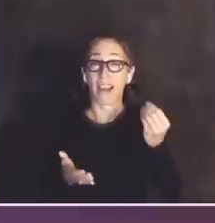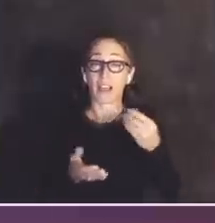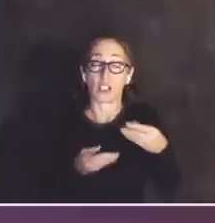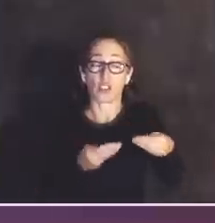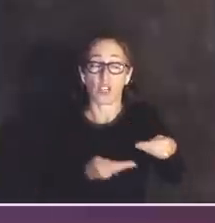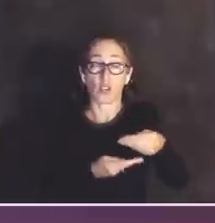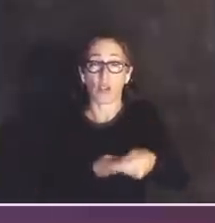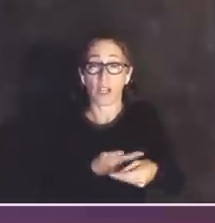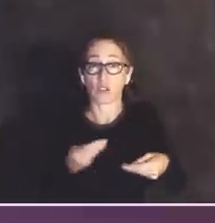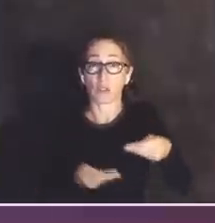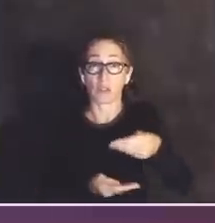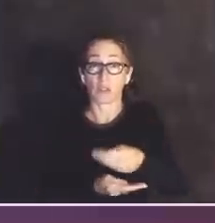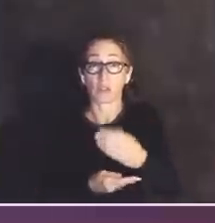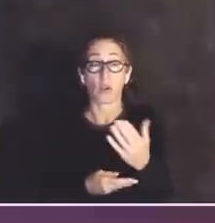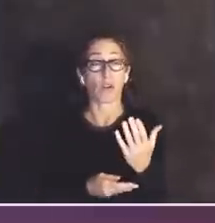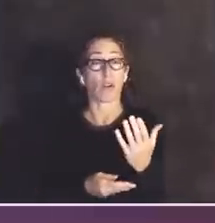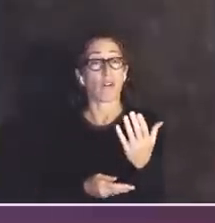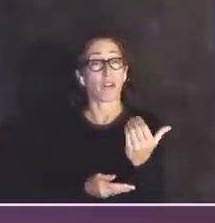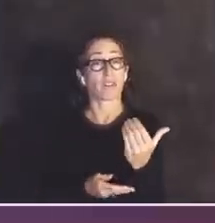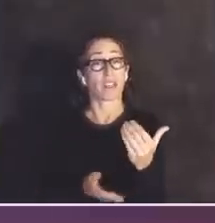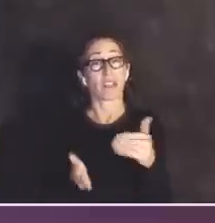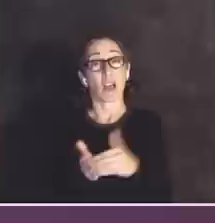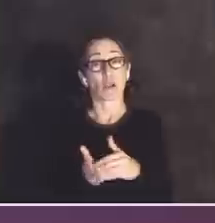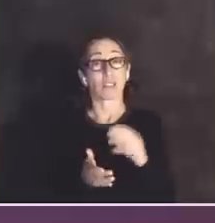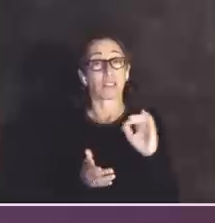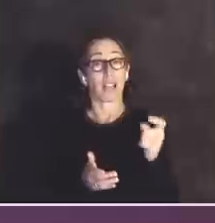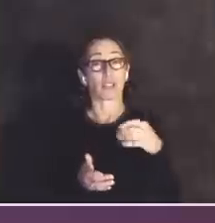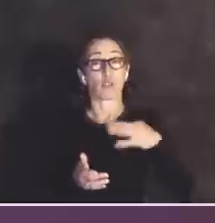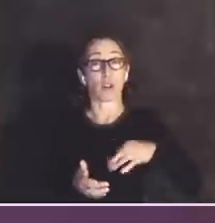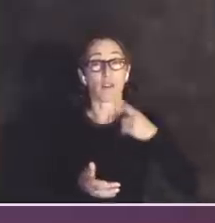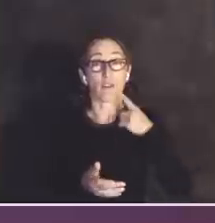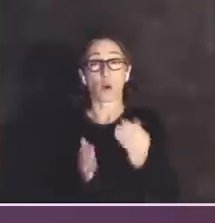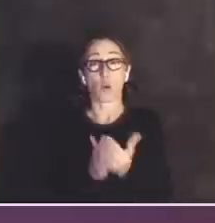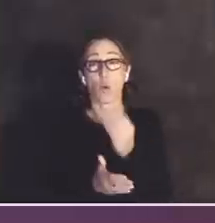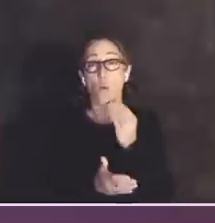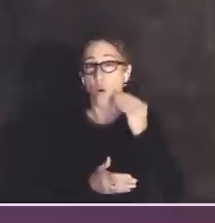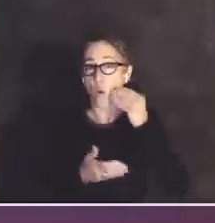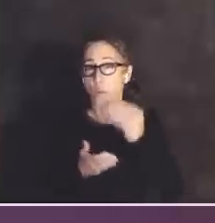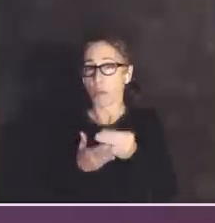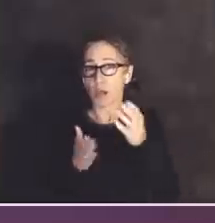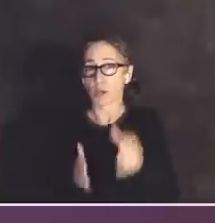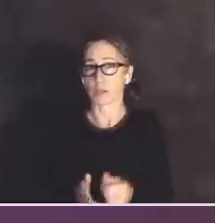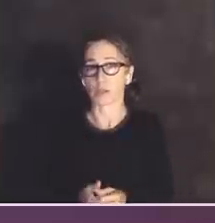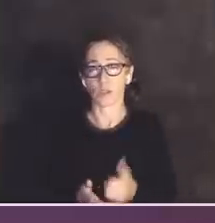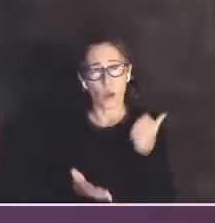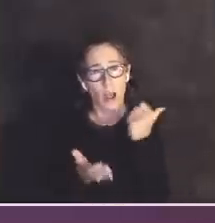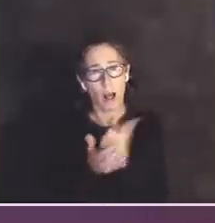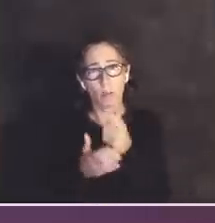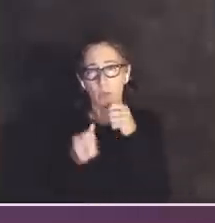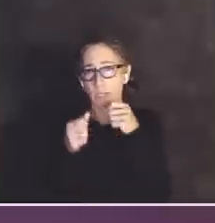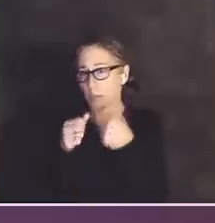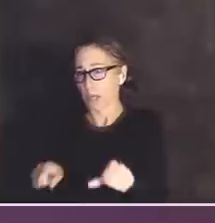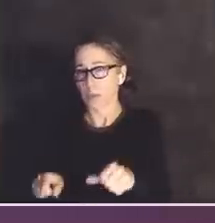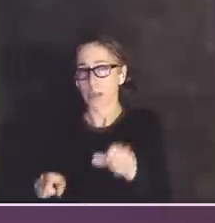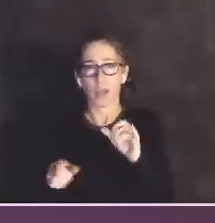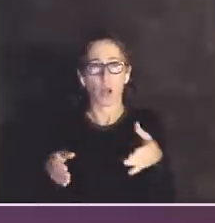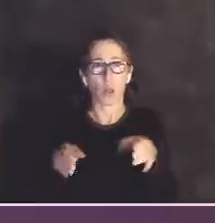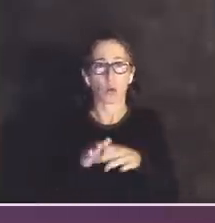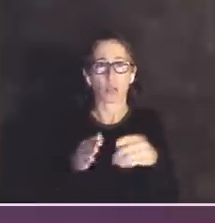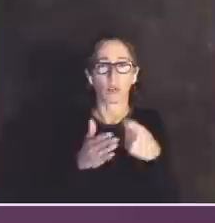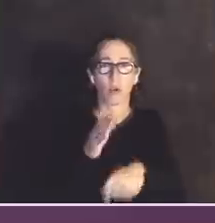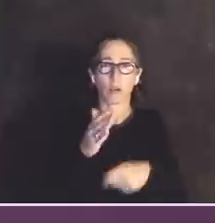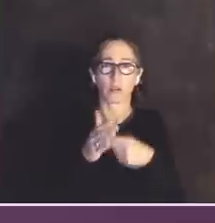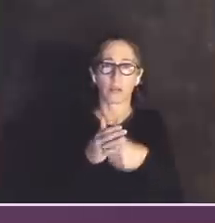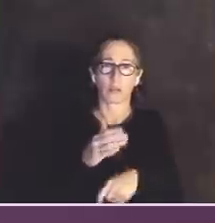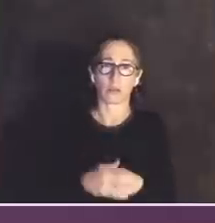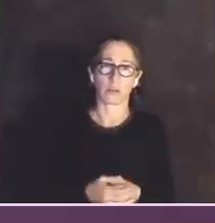tax credit for new home buyers to help you with that down payment and closing costs.